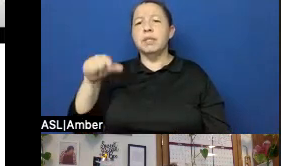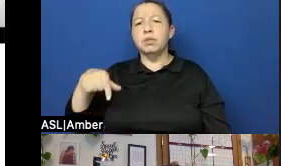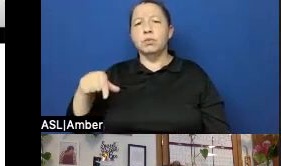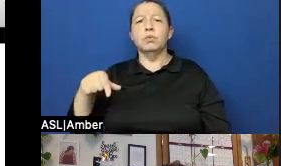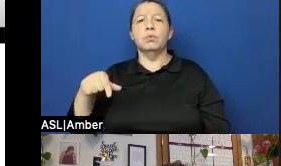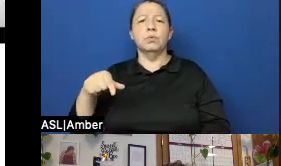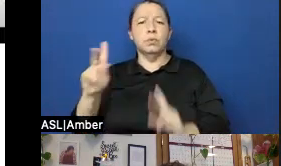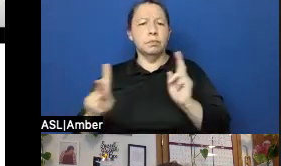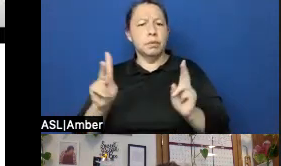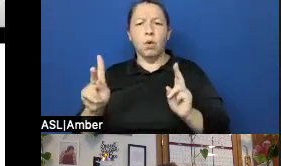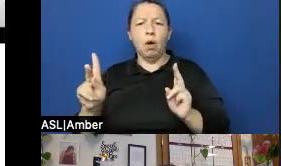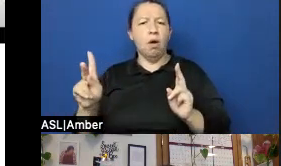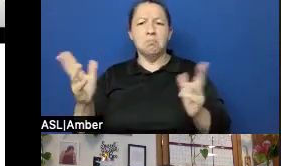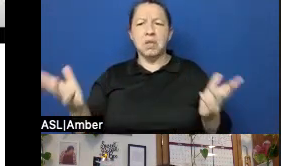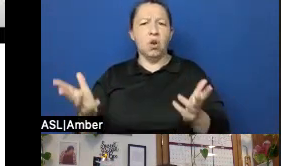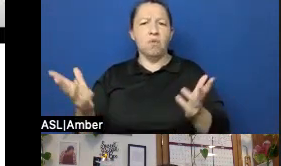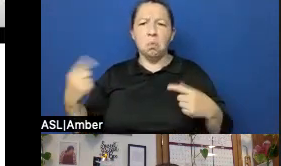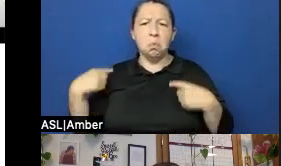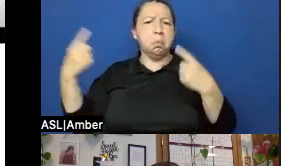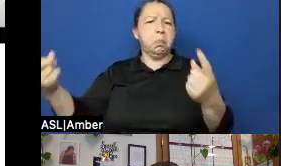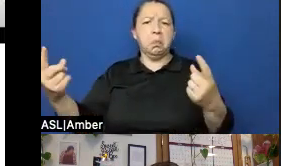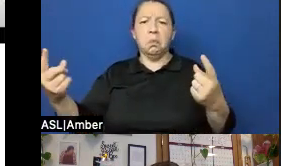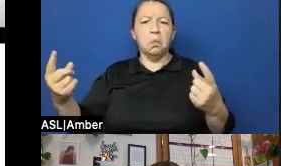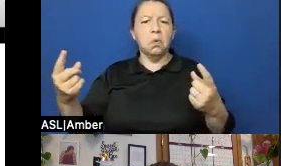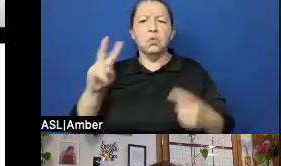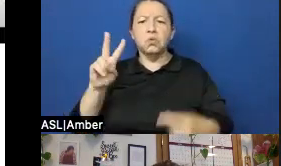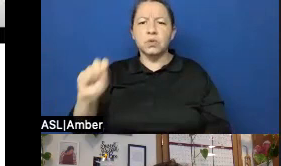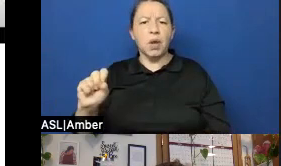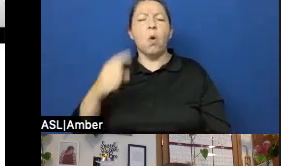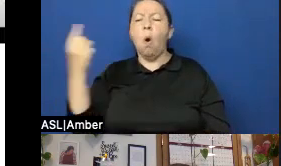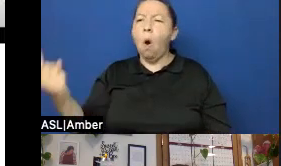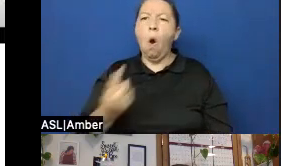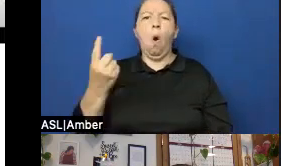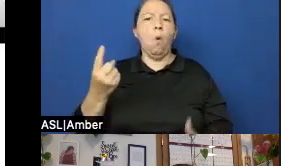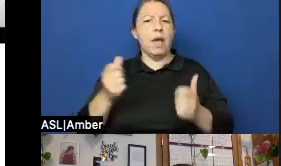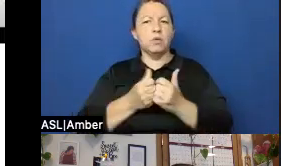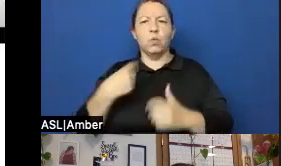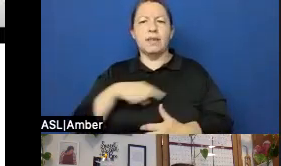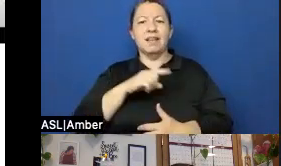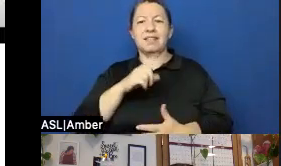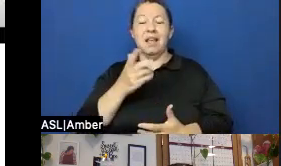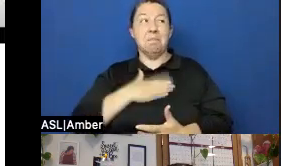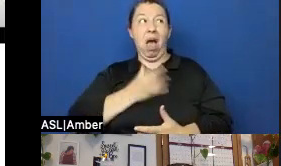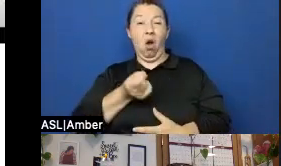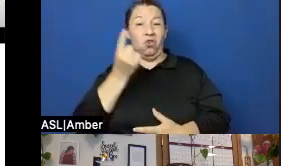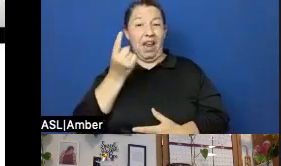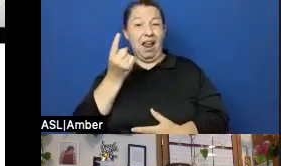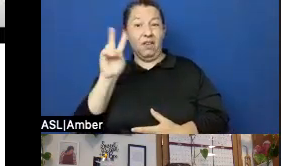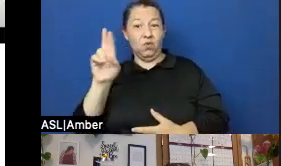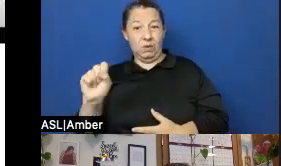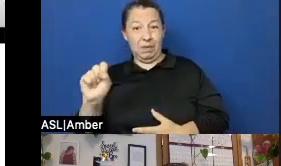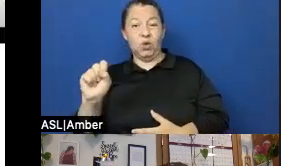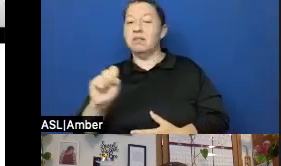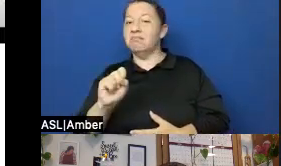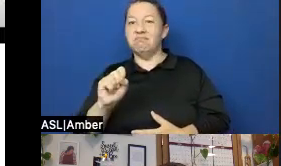time. They've always been with us. It never used to be, at least in my understanding,